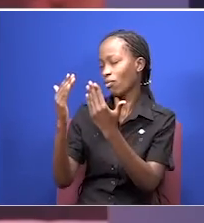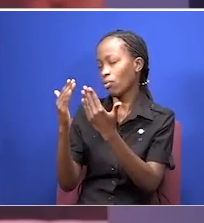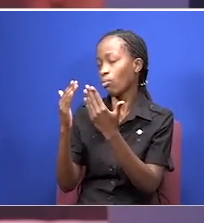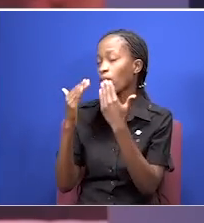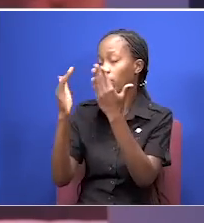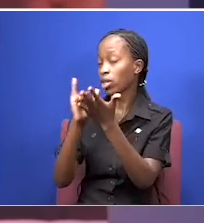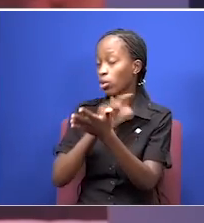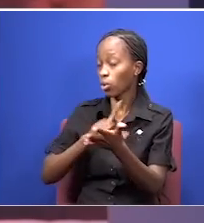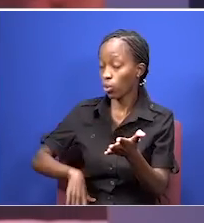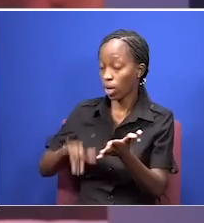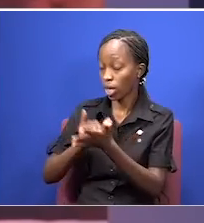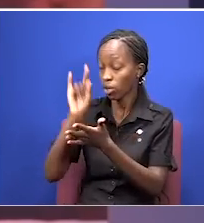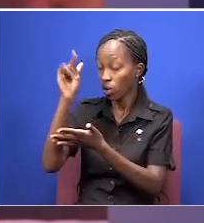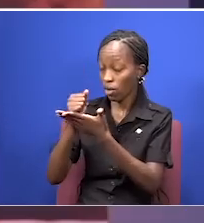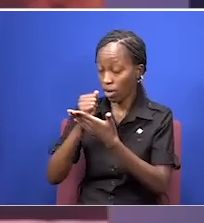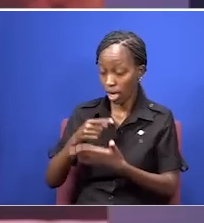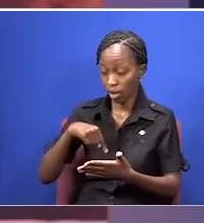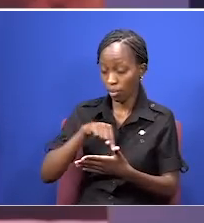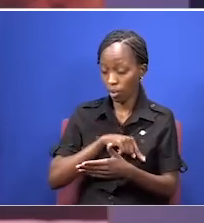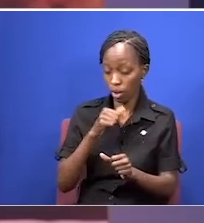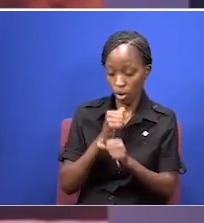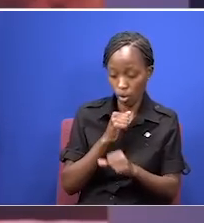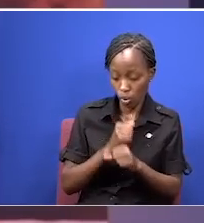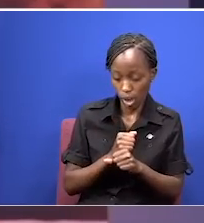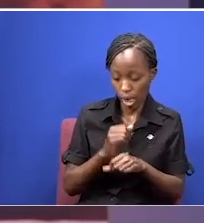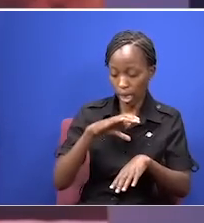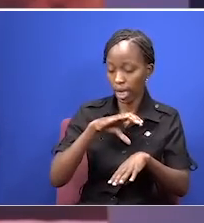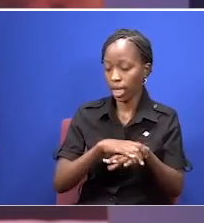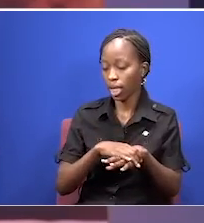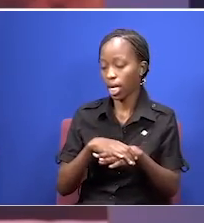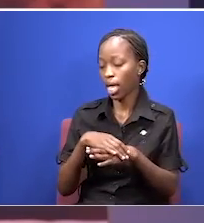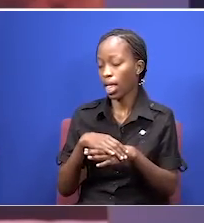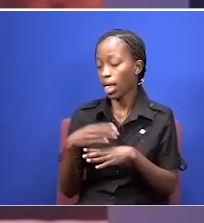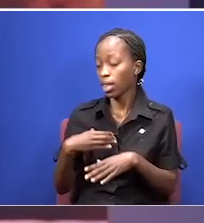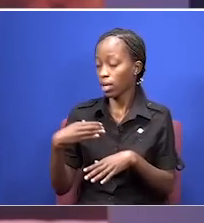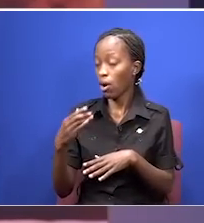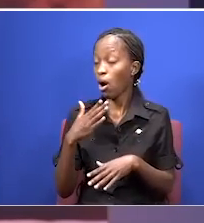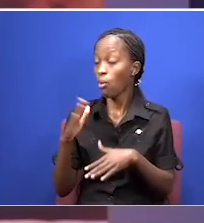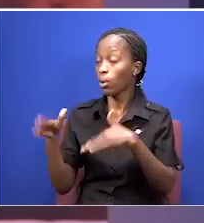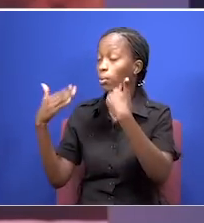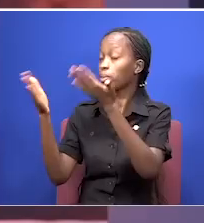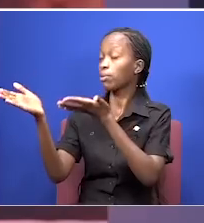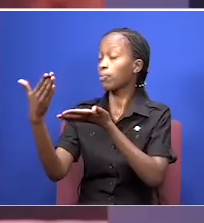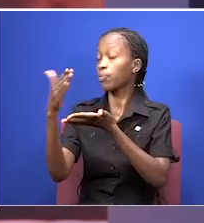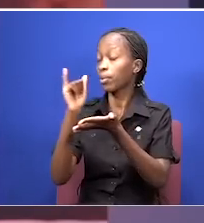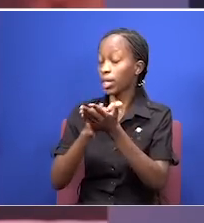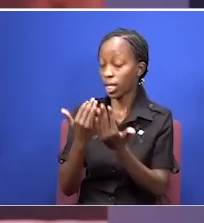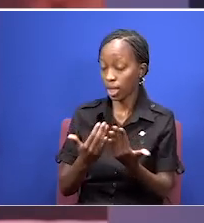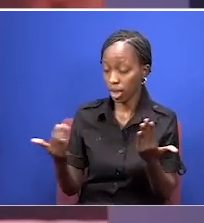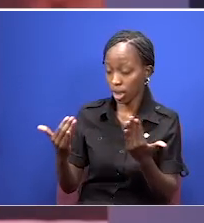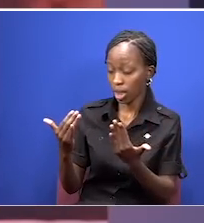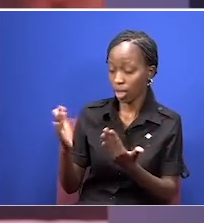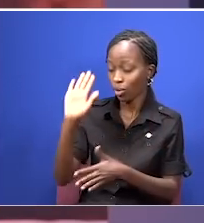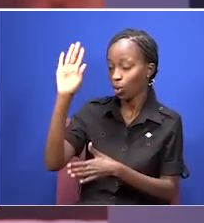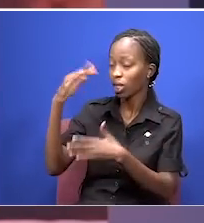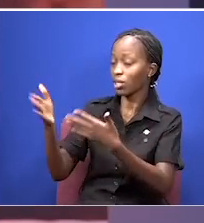oh god to work with our hands and produce the wealth we want to bring this offering that your children have brought into your house